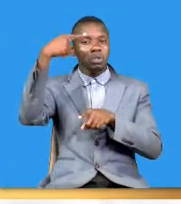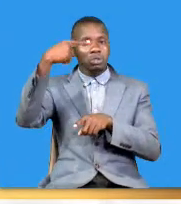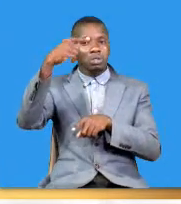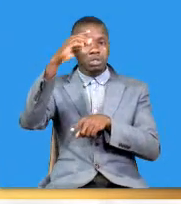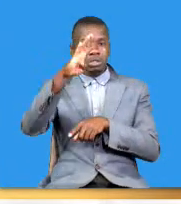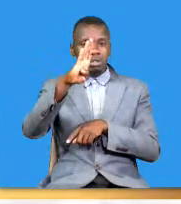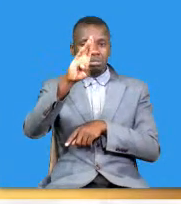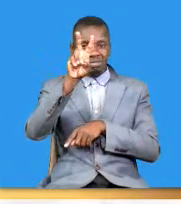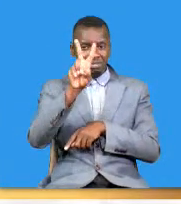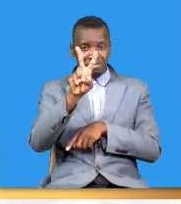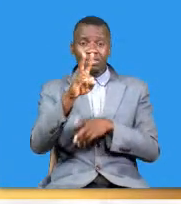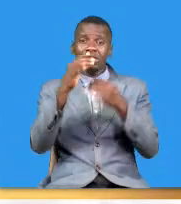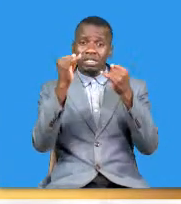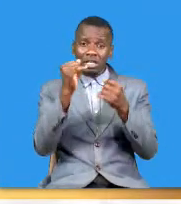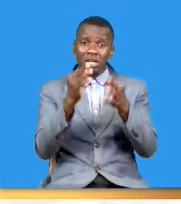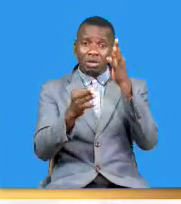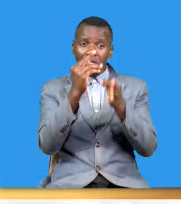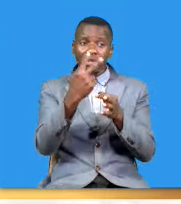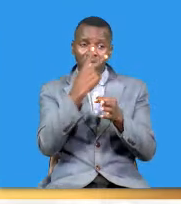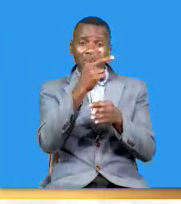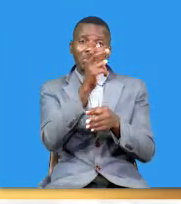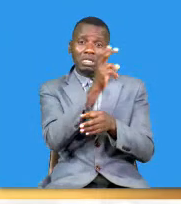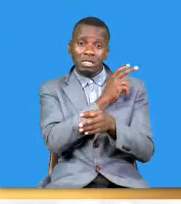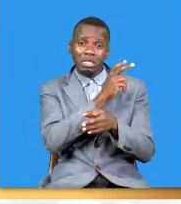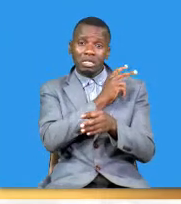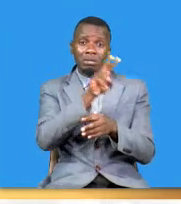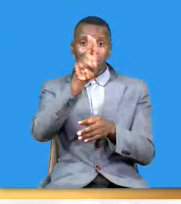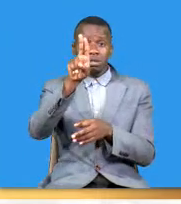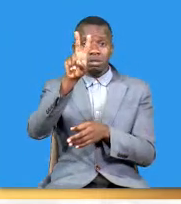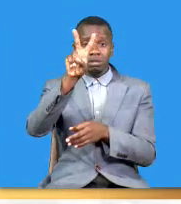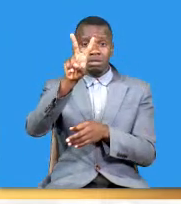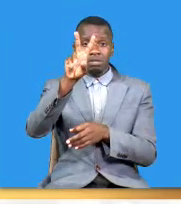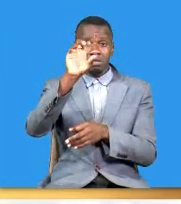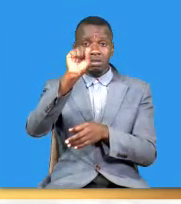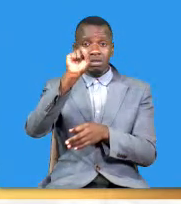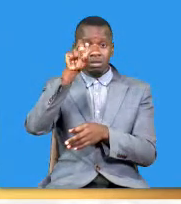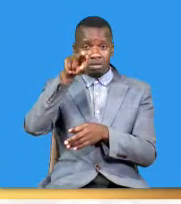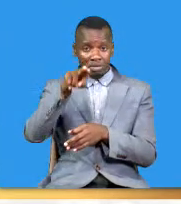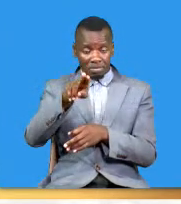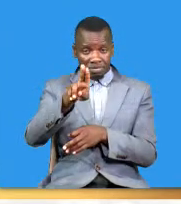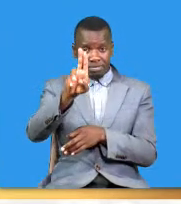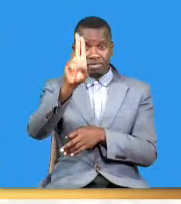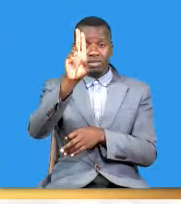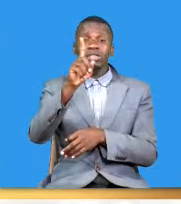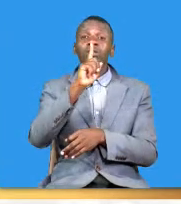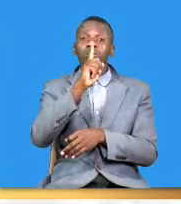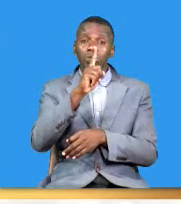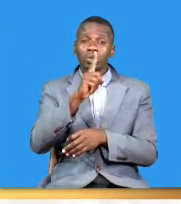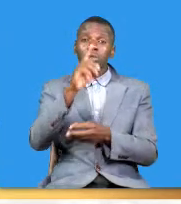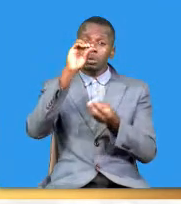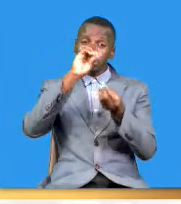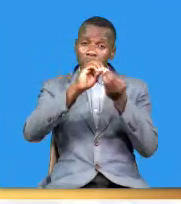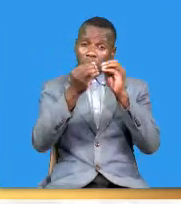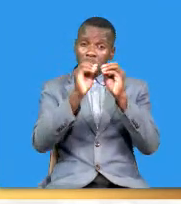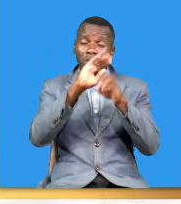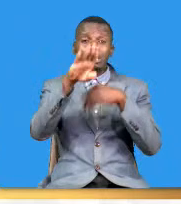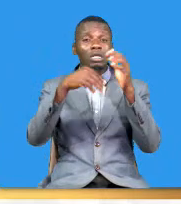According to the Zambia Police Victim Support Unit, VSU, a total number of